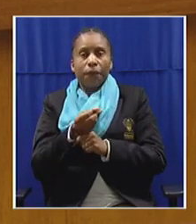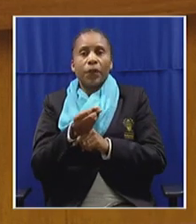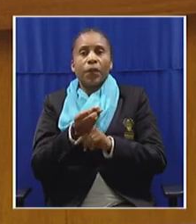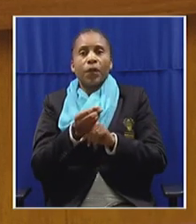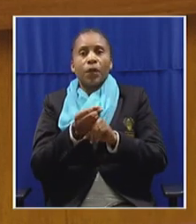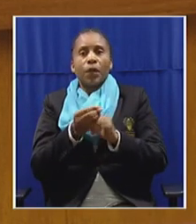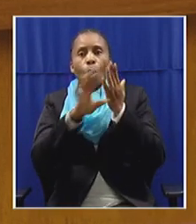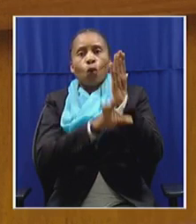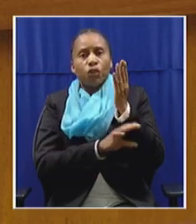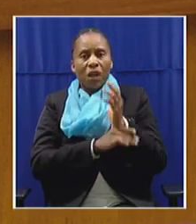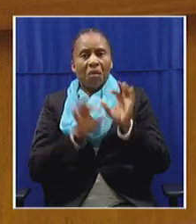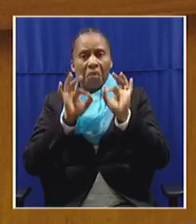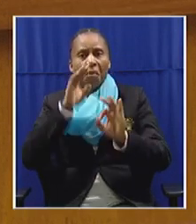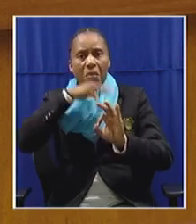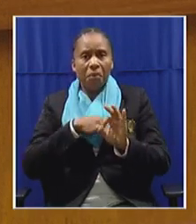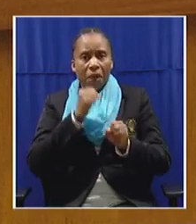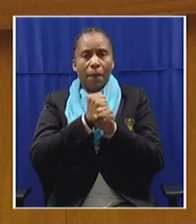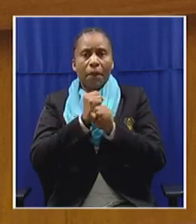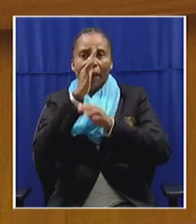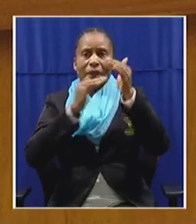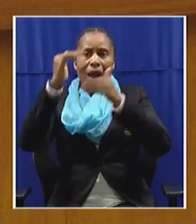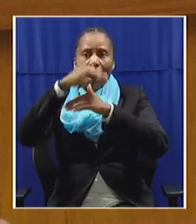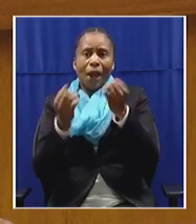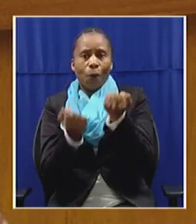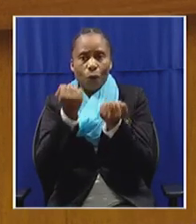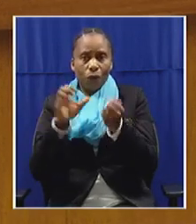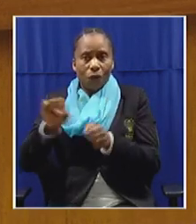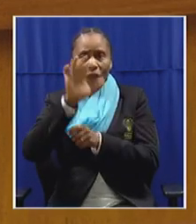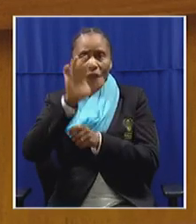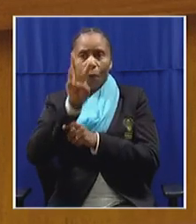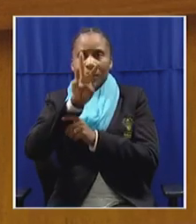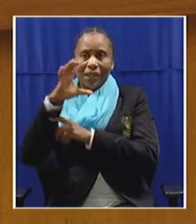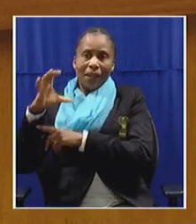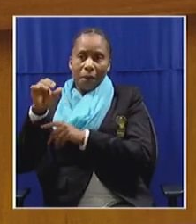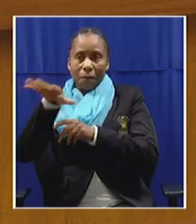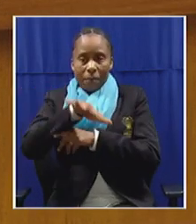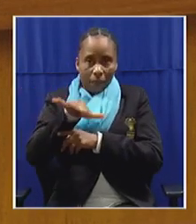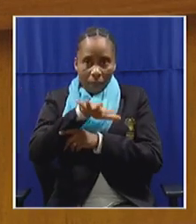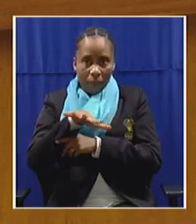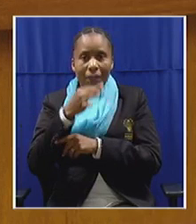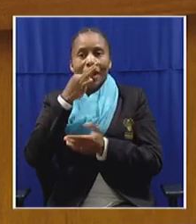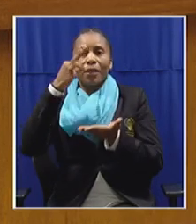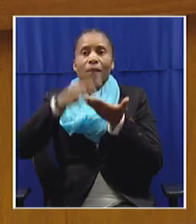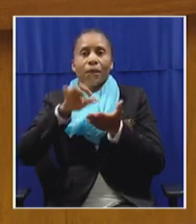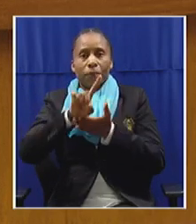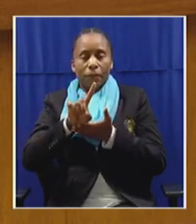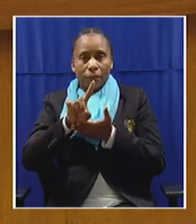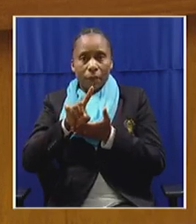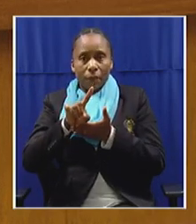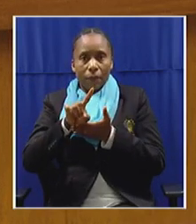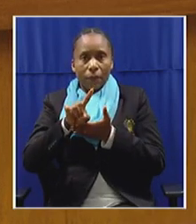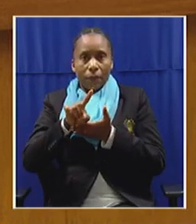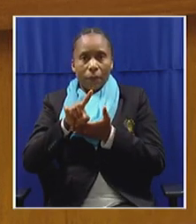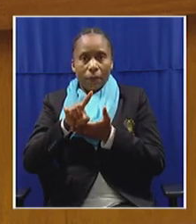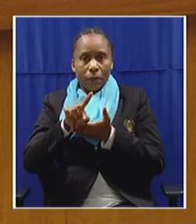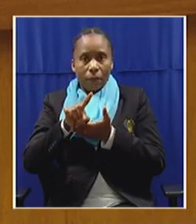invalidity made by the High Court of South Africa, Western Cape Division, which declared that PAYA